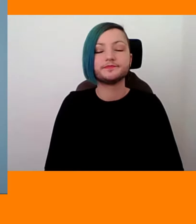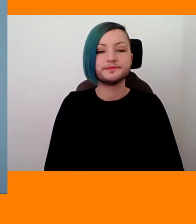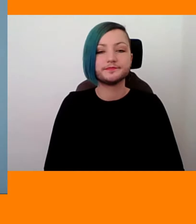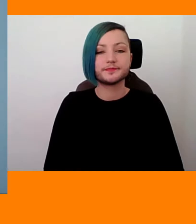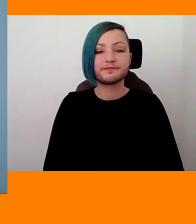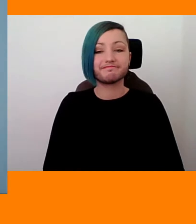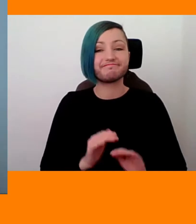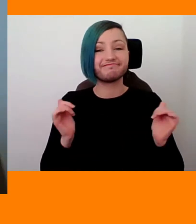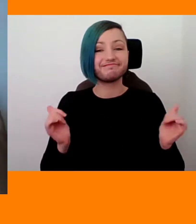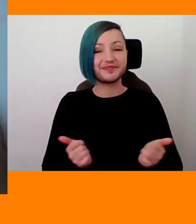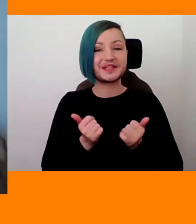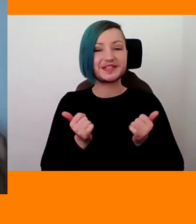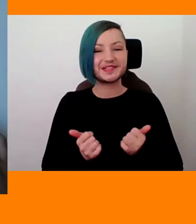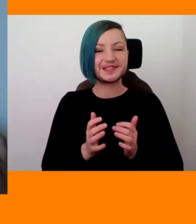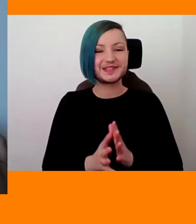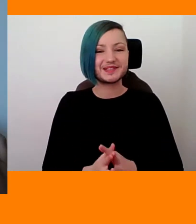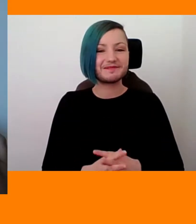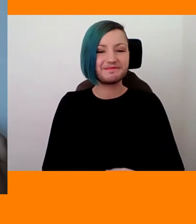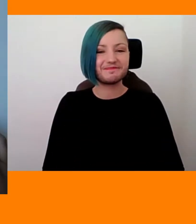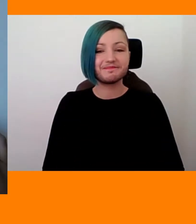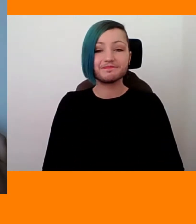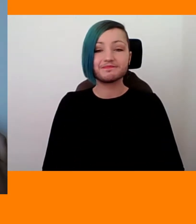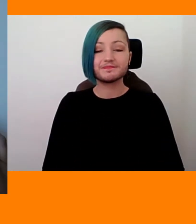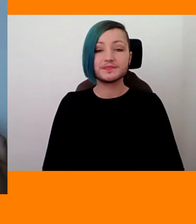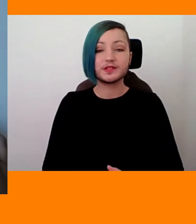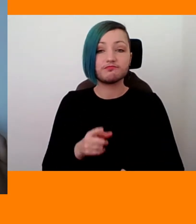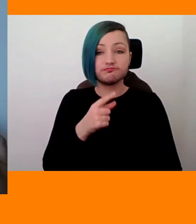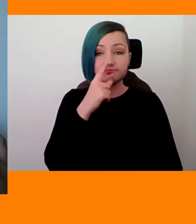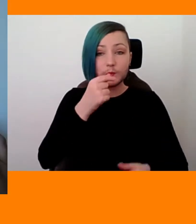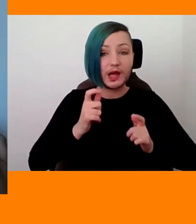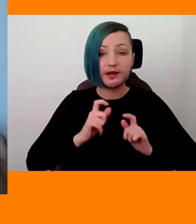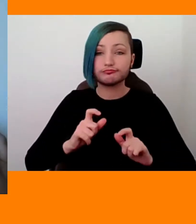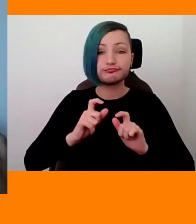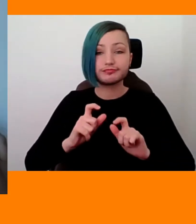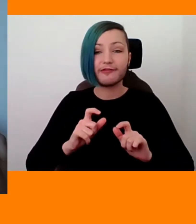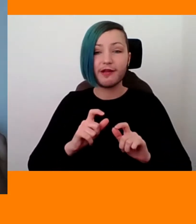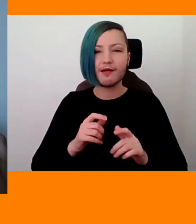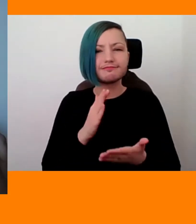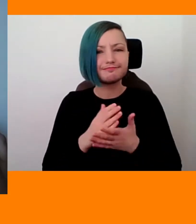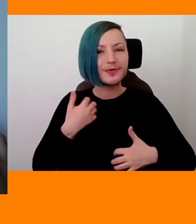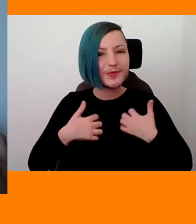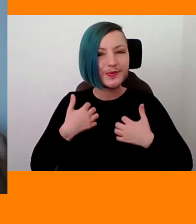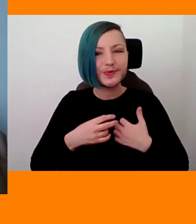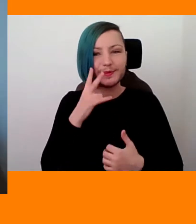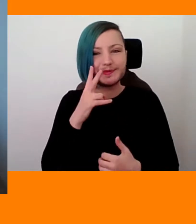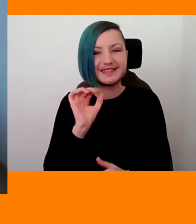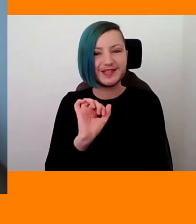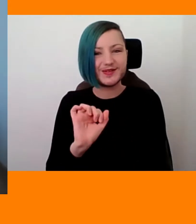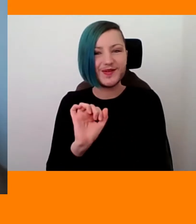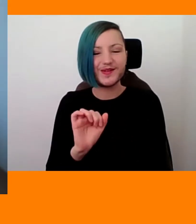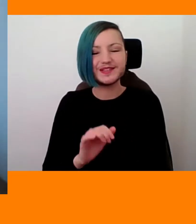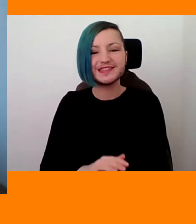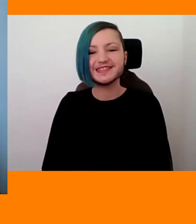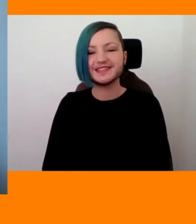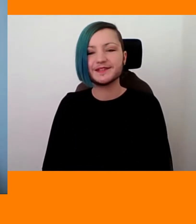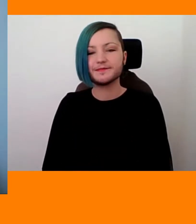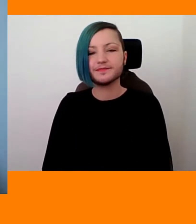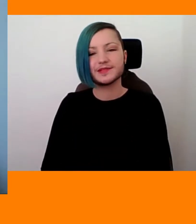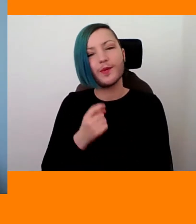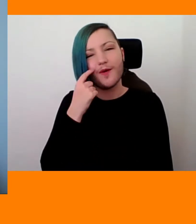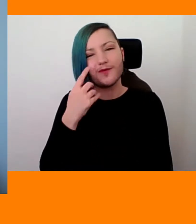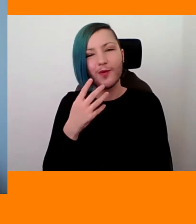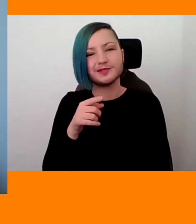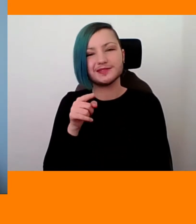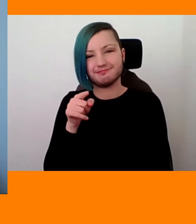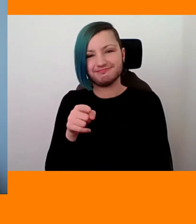And we're finished. If you want to carry on with these, that's fine. I'd really love to see what you guys come up with. Obviously, I've only shown